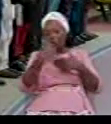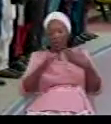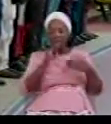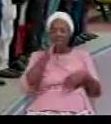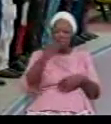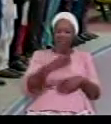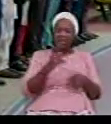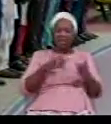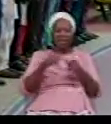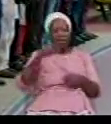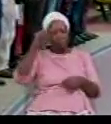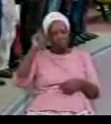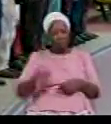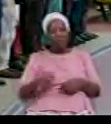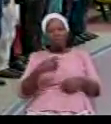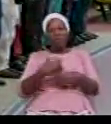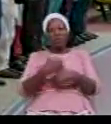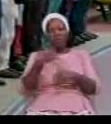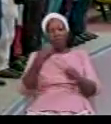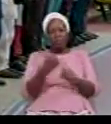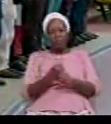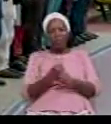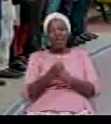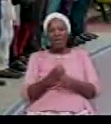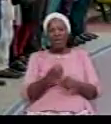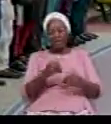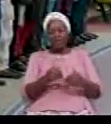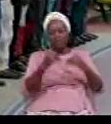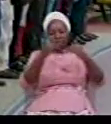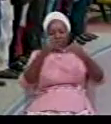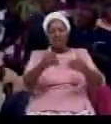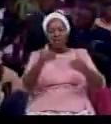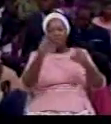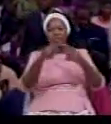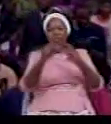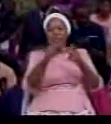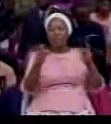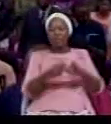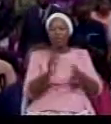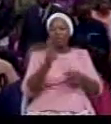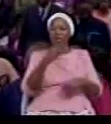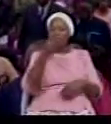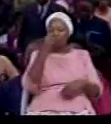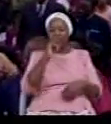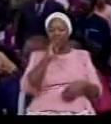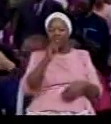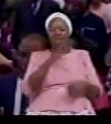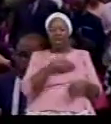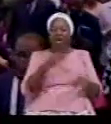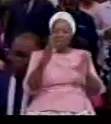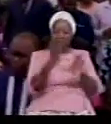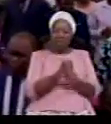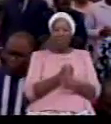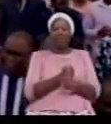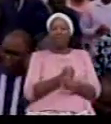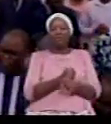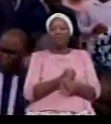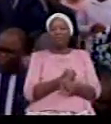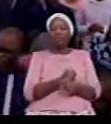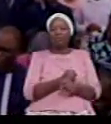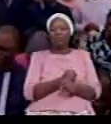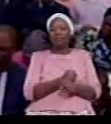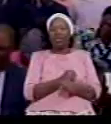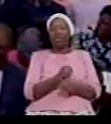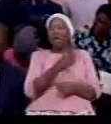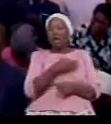must make allowance to go where the food is and take of that food. And the